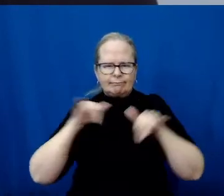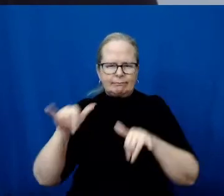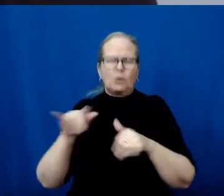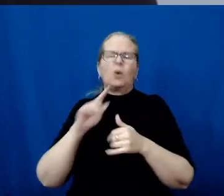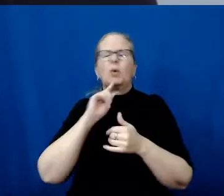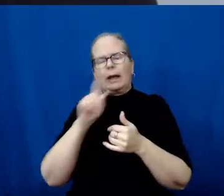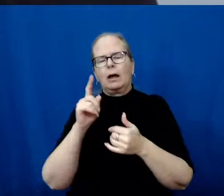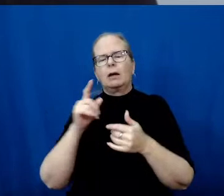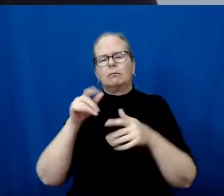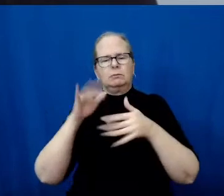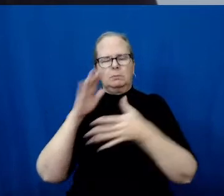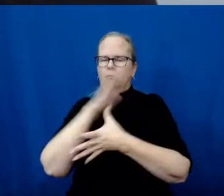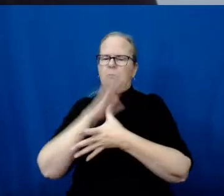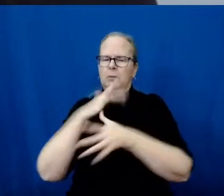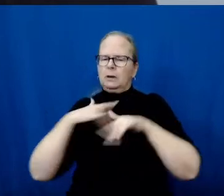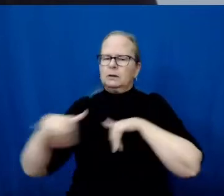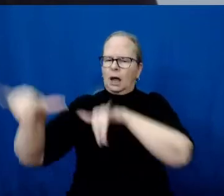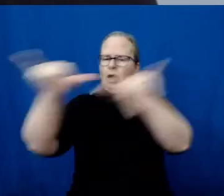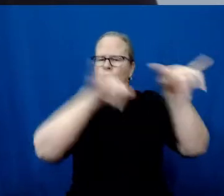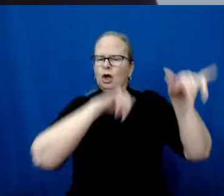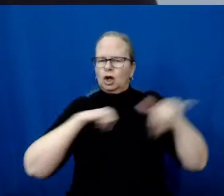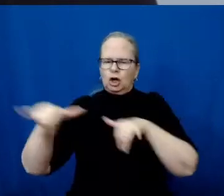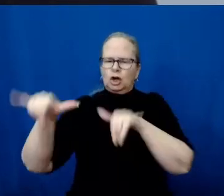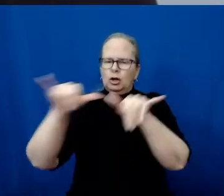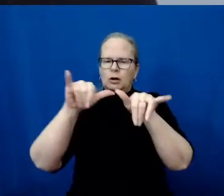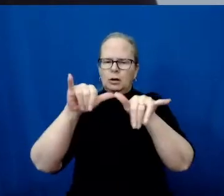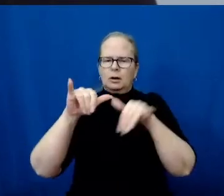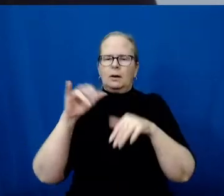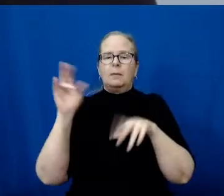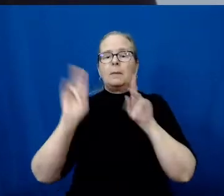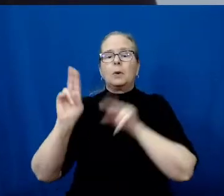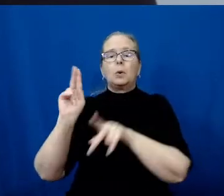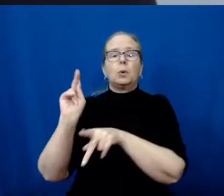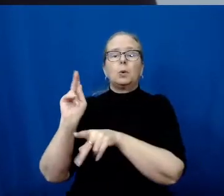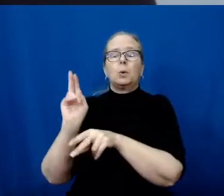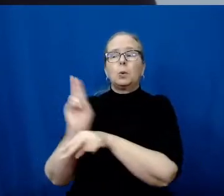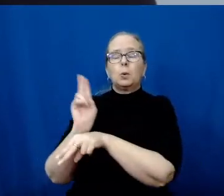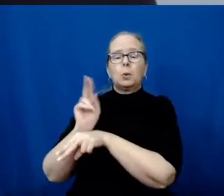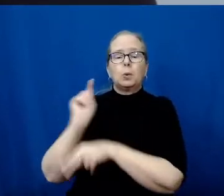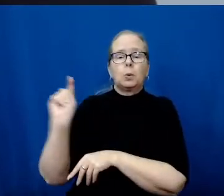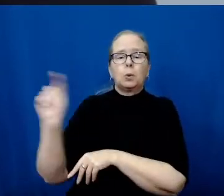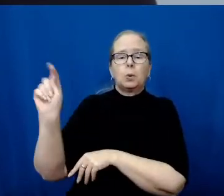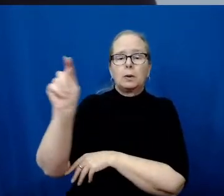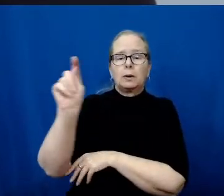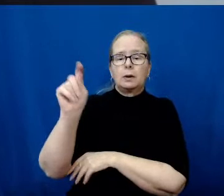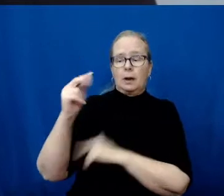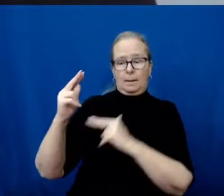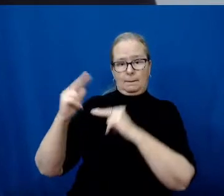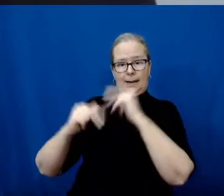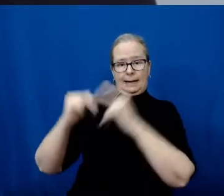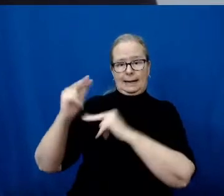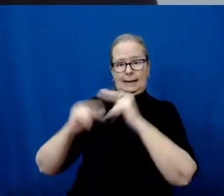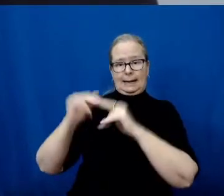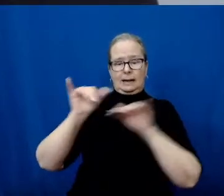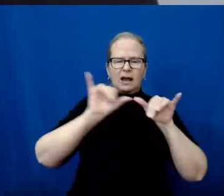code committees as well. And so when buildings are engineered and designed, they refer to the documents that we